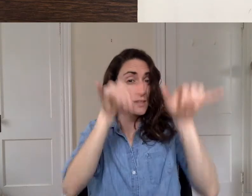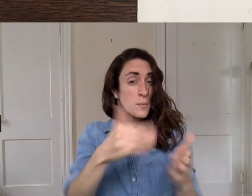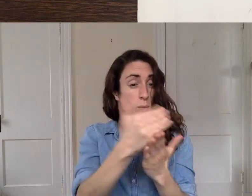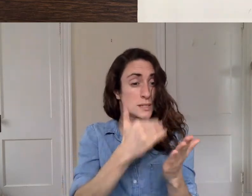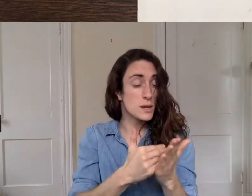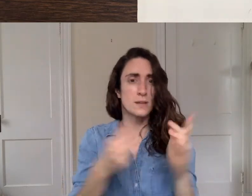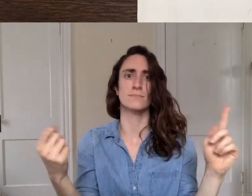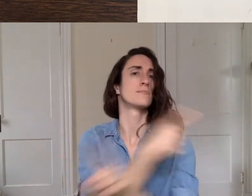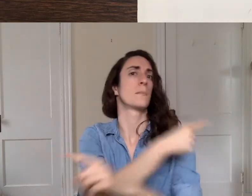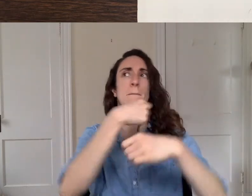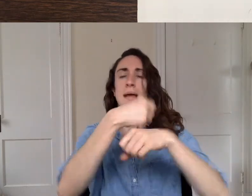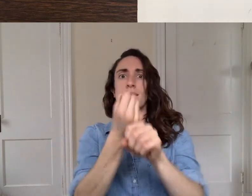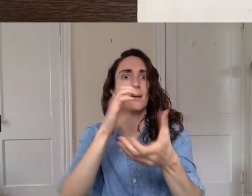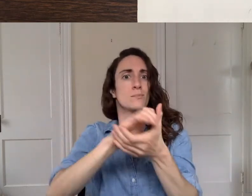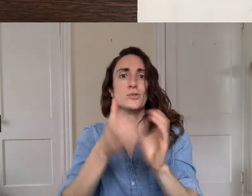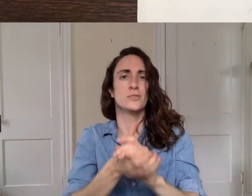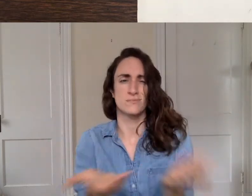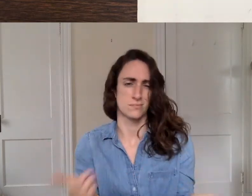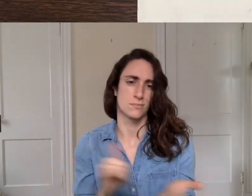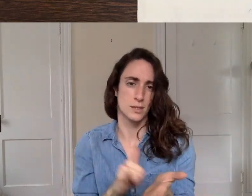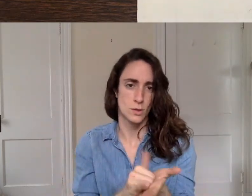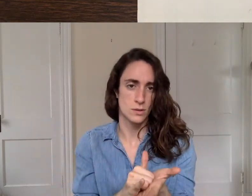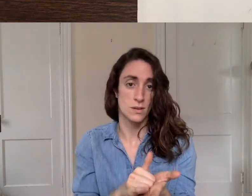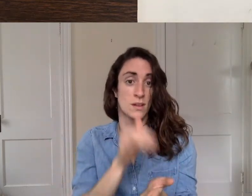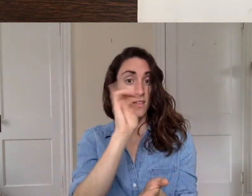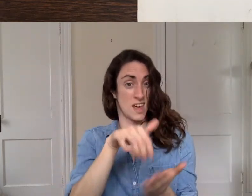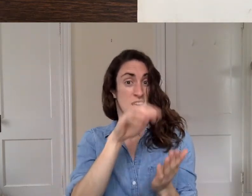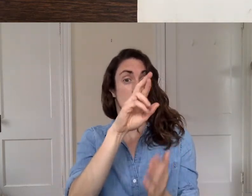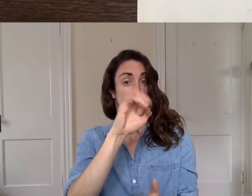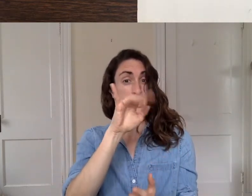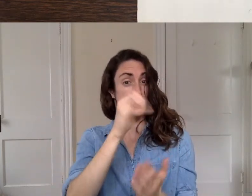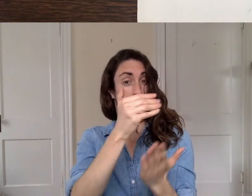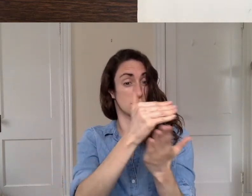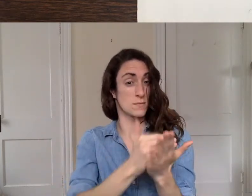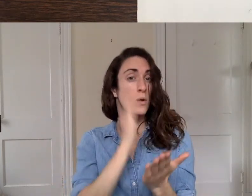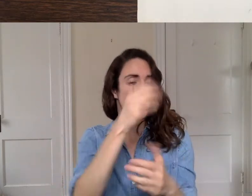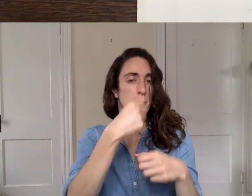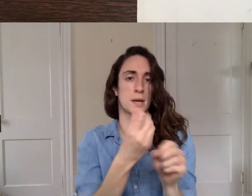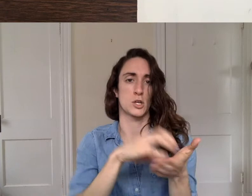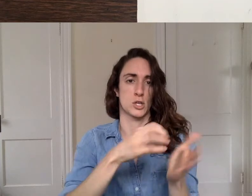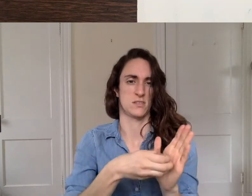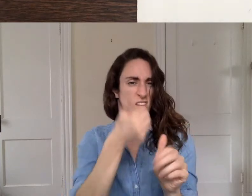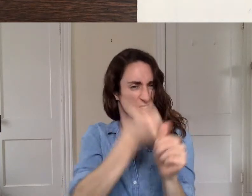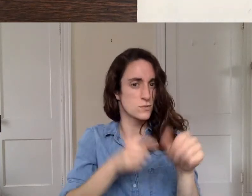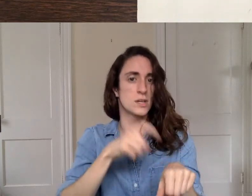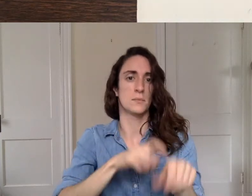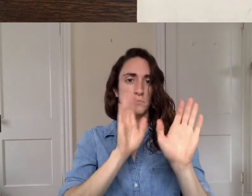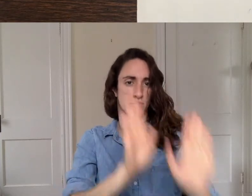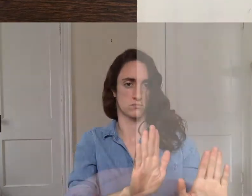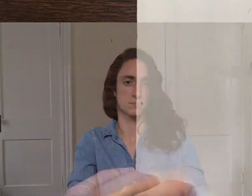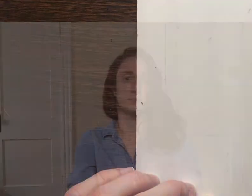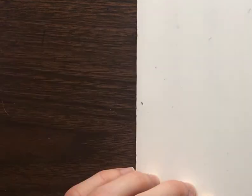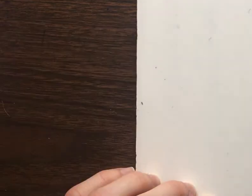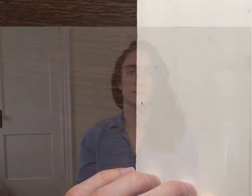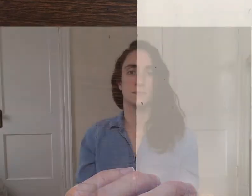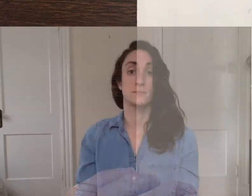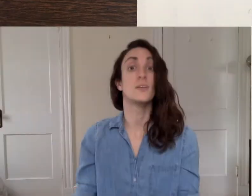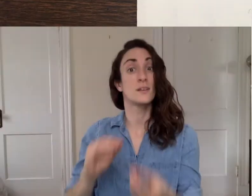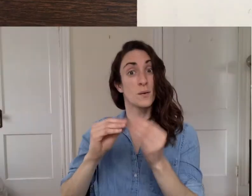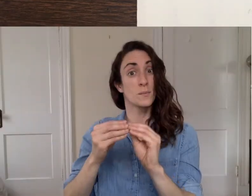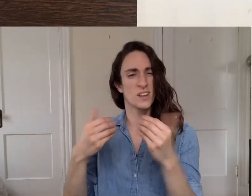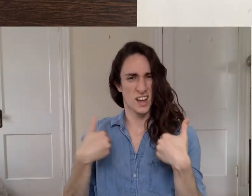again. I would not expect to follow a cookie recipe and get cookies one day and hamburgers the next day. That would be impossible.